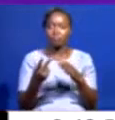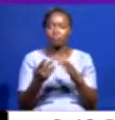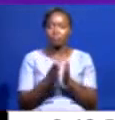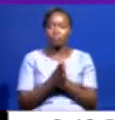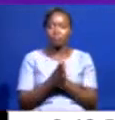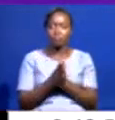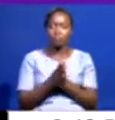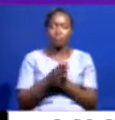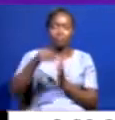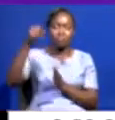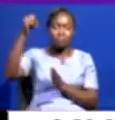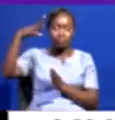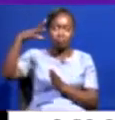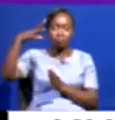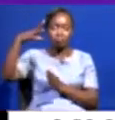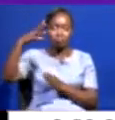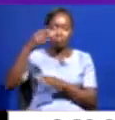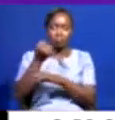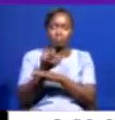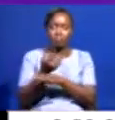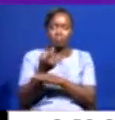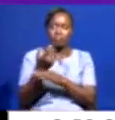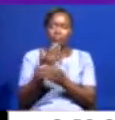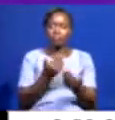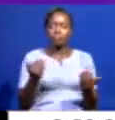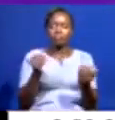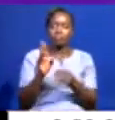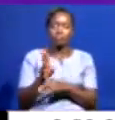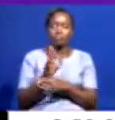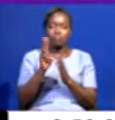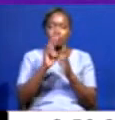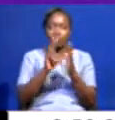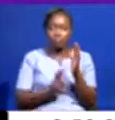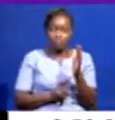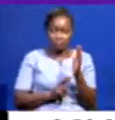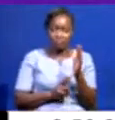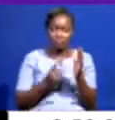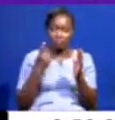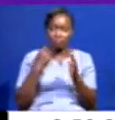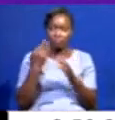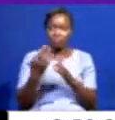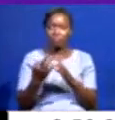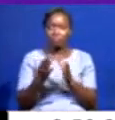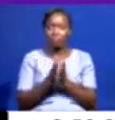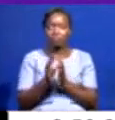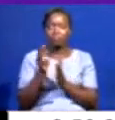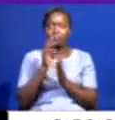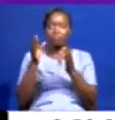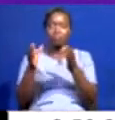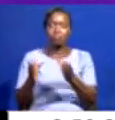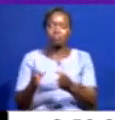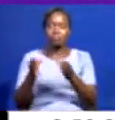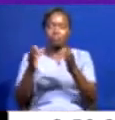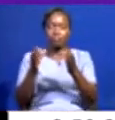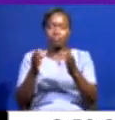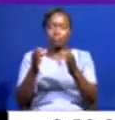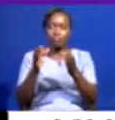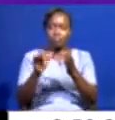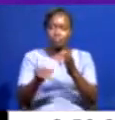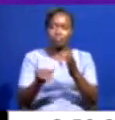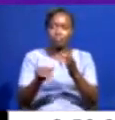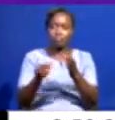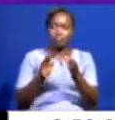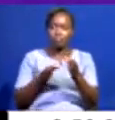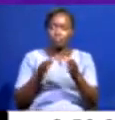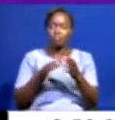lanterns ambaye ana watoto wake wanaweza kusoma. Number 3 wanapata water tanks ambaye mama ndio alikuwa